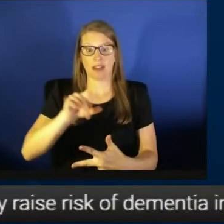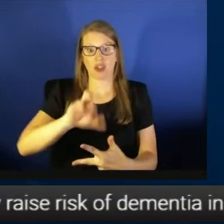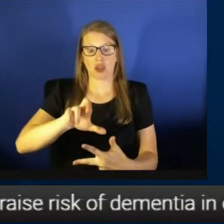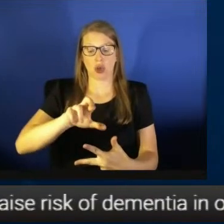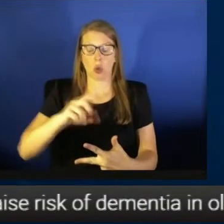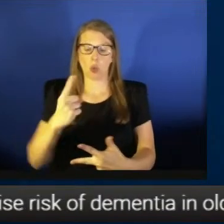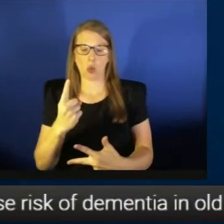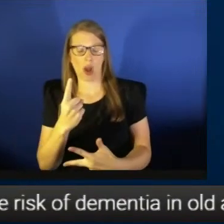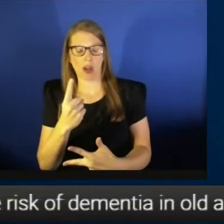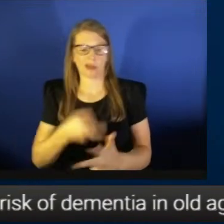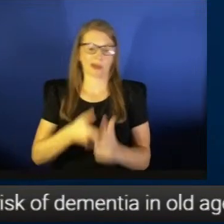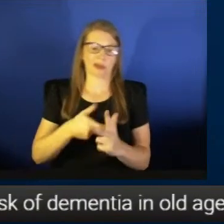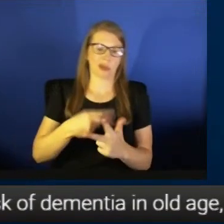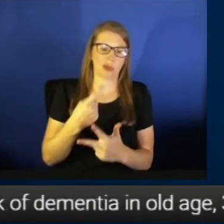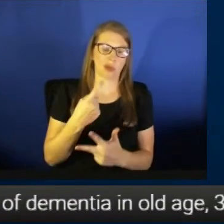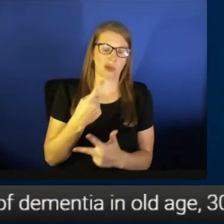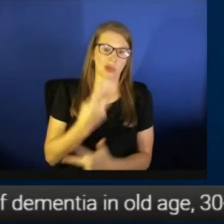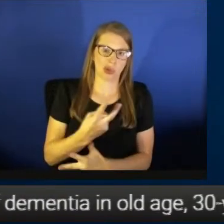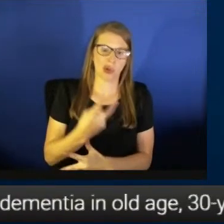other requires 3.